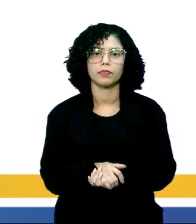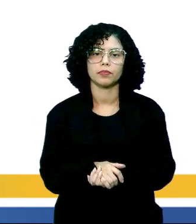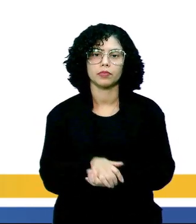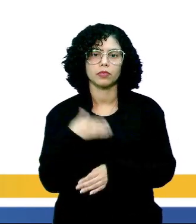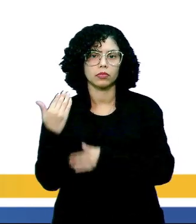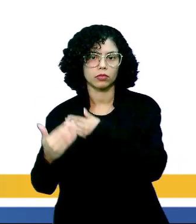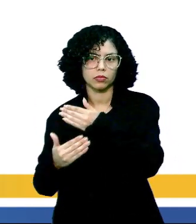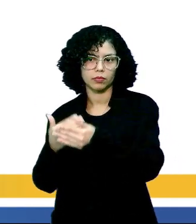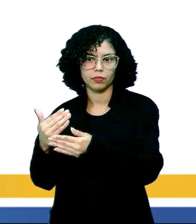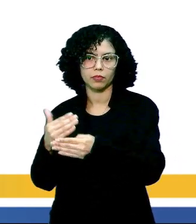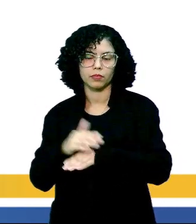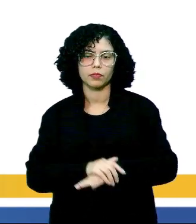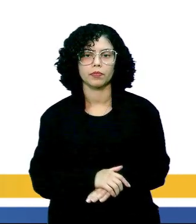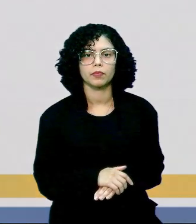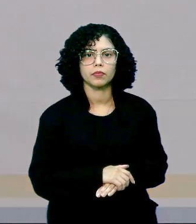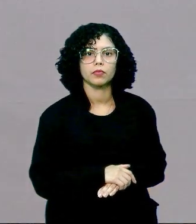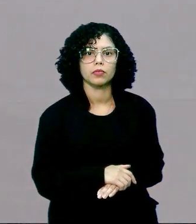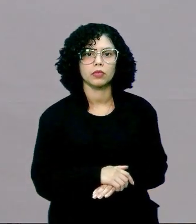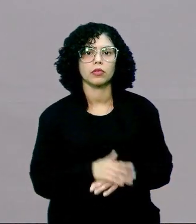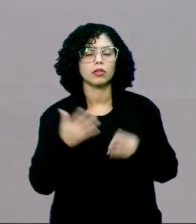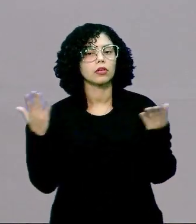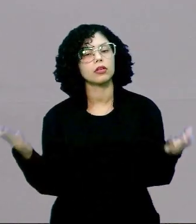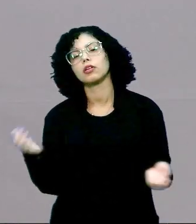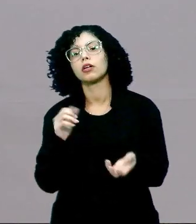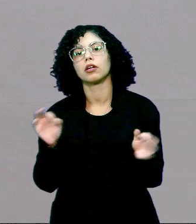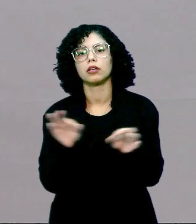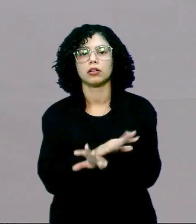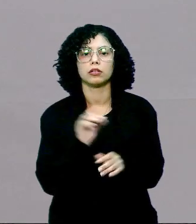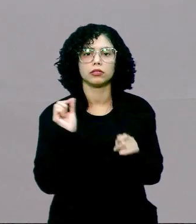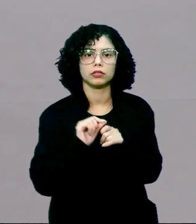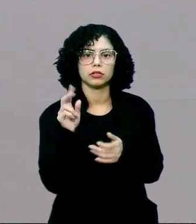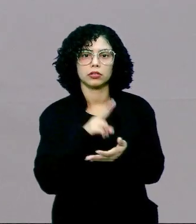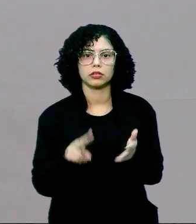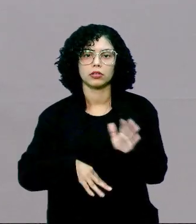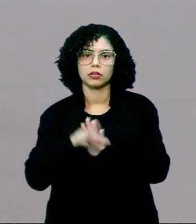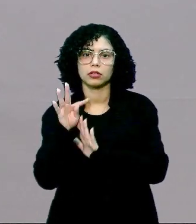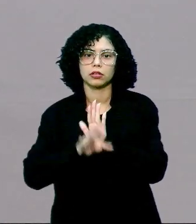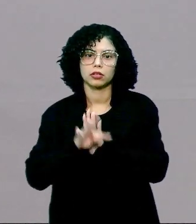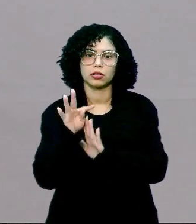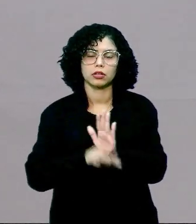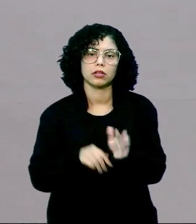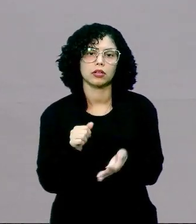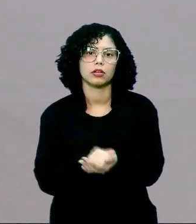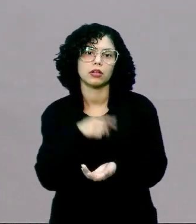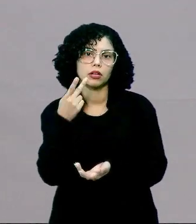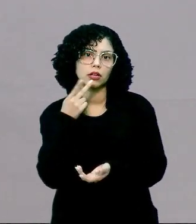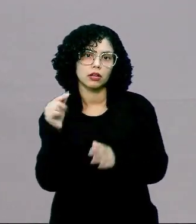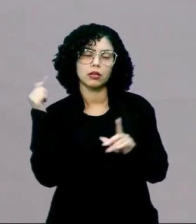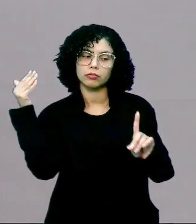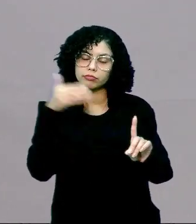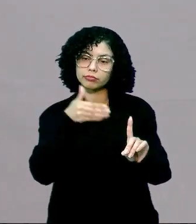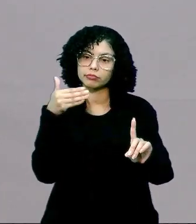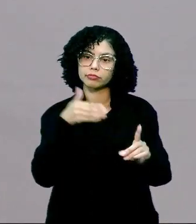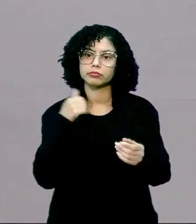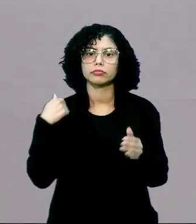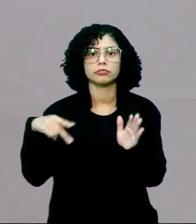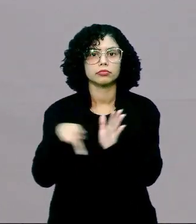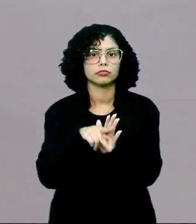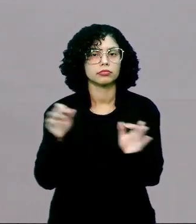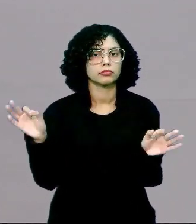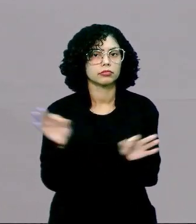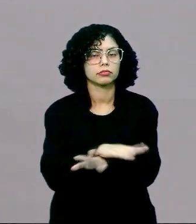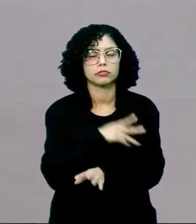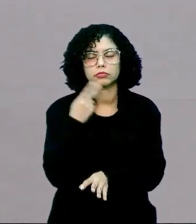is still evolving. Acabamos de fazer a leitura do texto e ela faz referência exatamente ao que